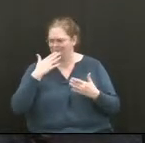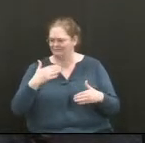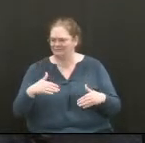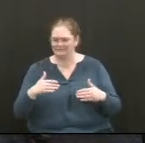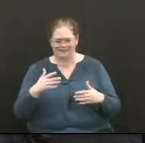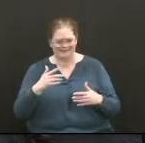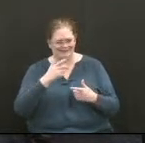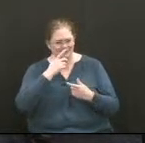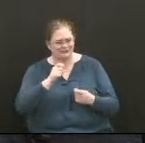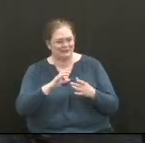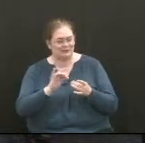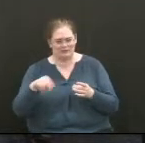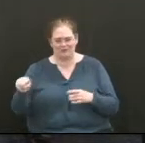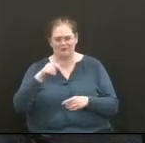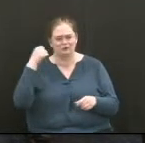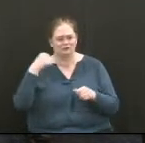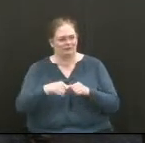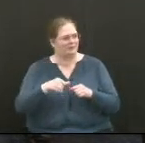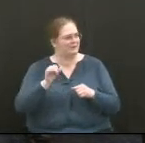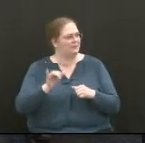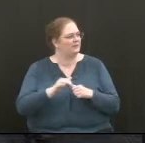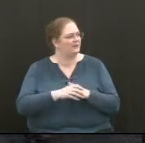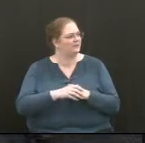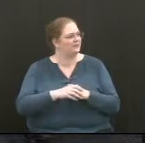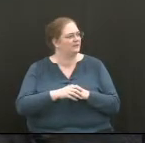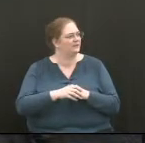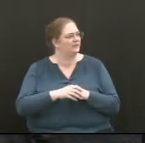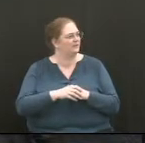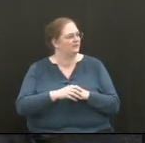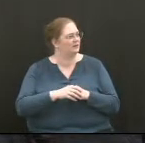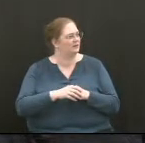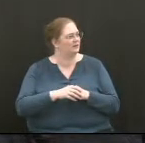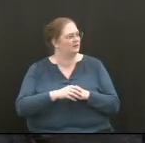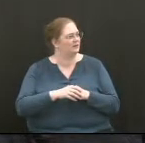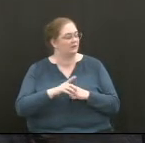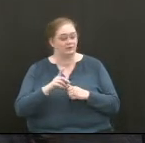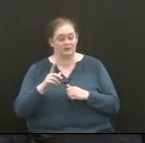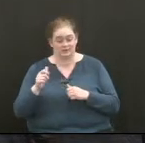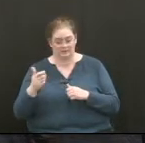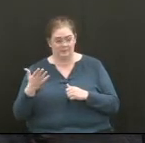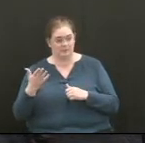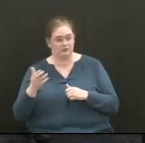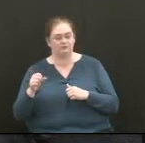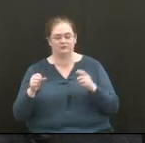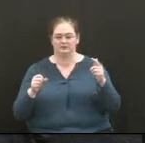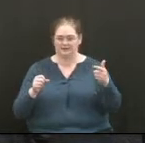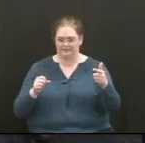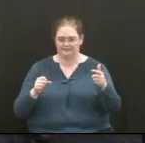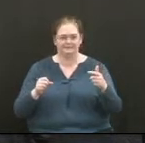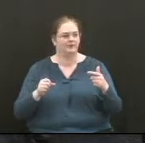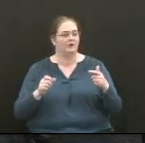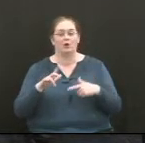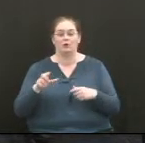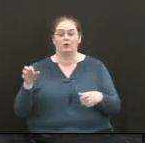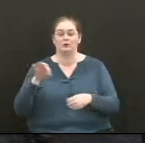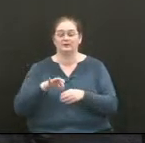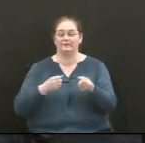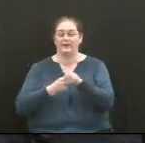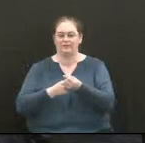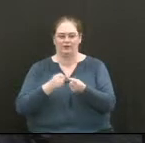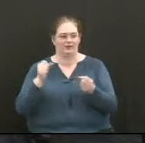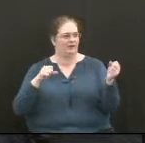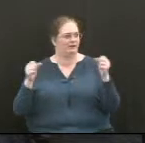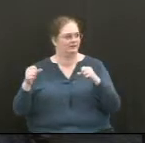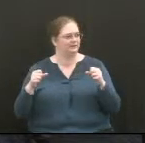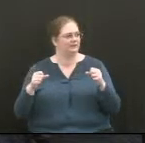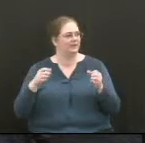that we should all remember and live by. You have all the, is that a motion? That's it. Yep. Second. Do you want to second that? Okay. All those in favor? Aye. Aye.